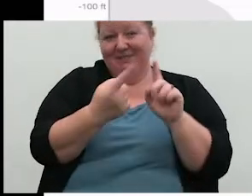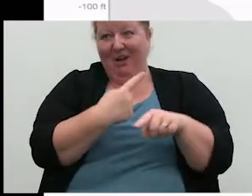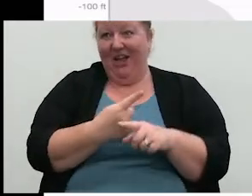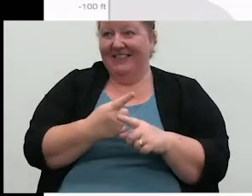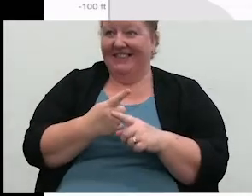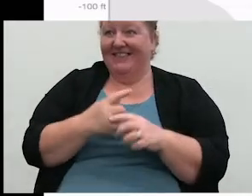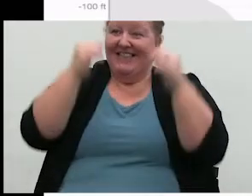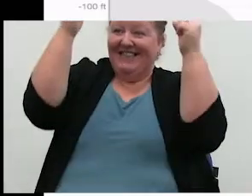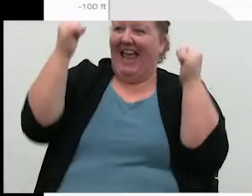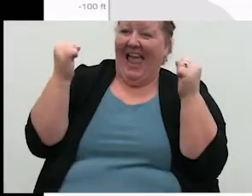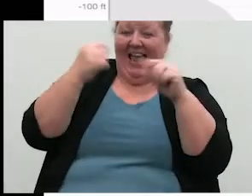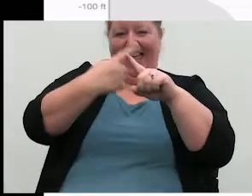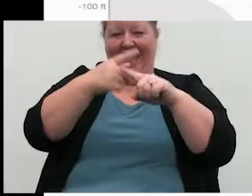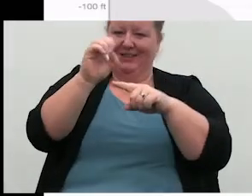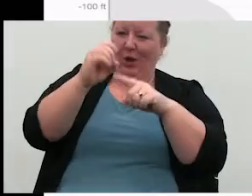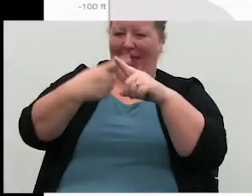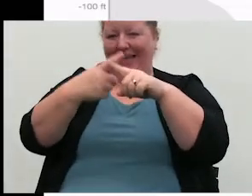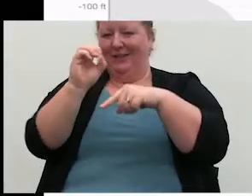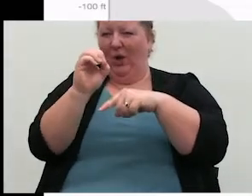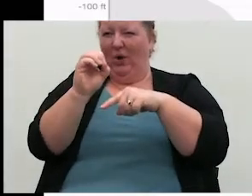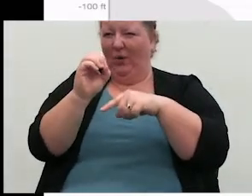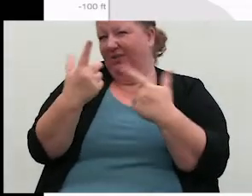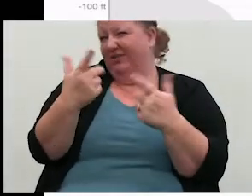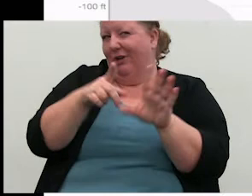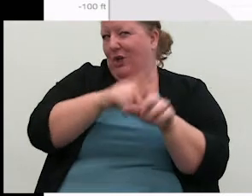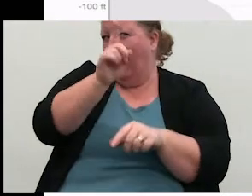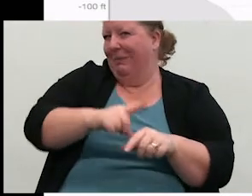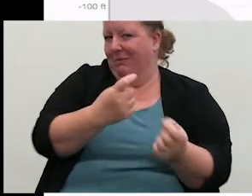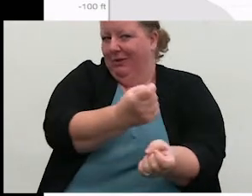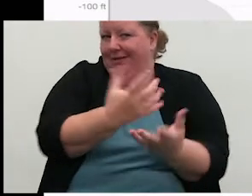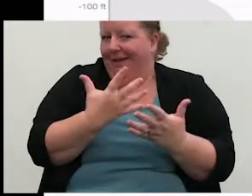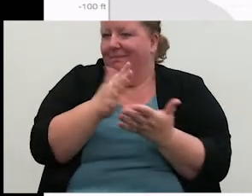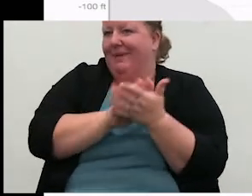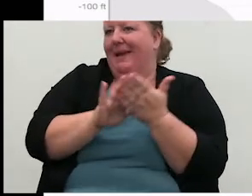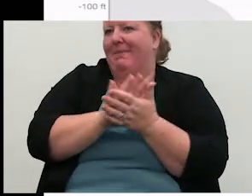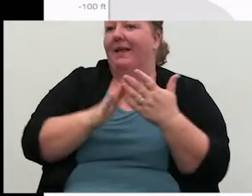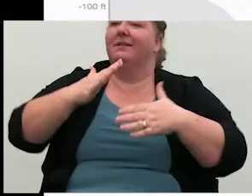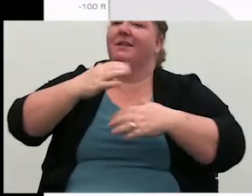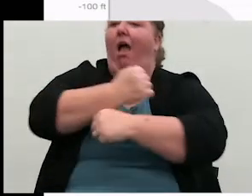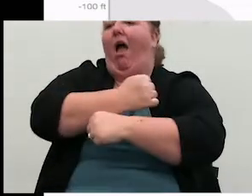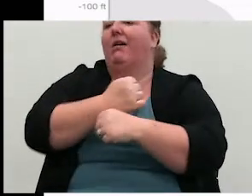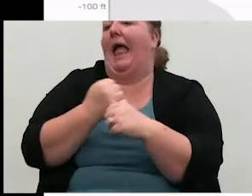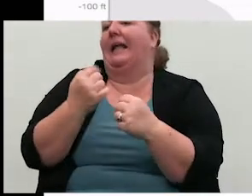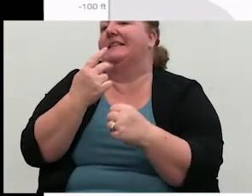"Yeah, XOXO." Which the young people tell me means hugs and kisses.